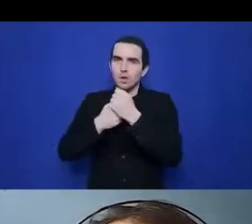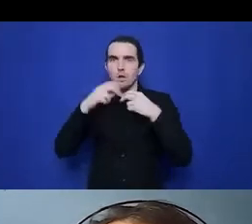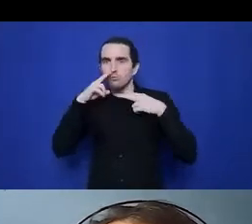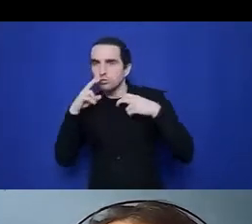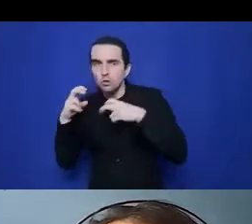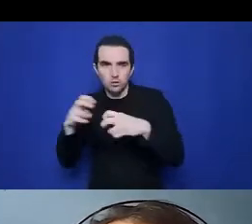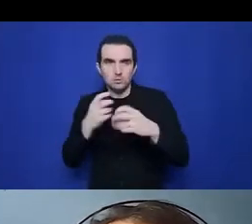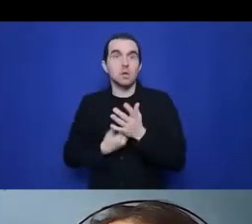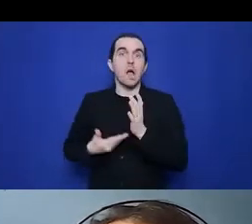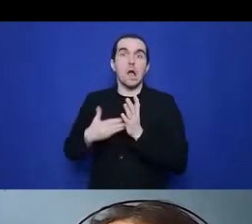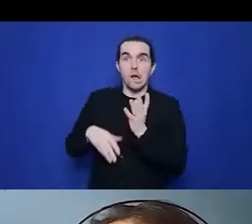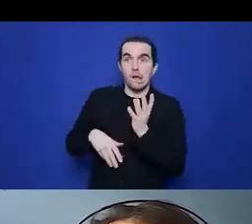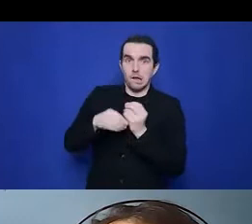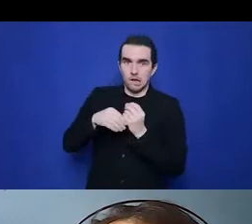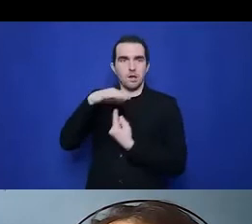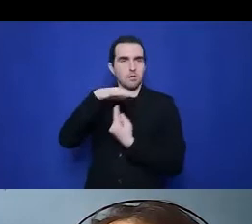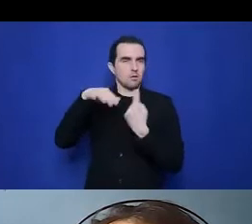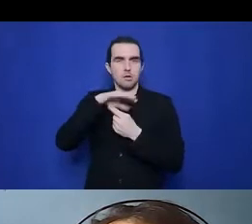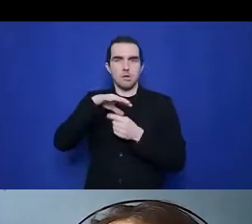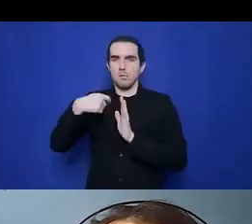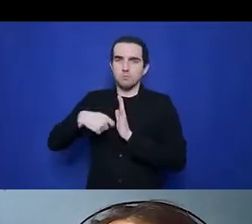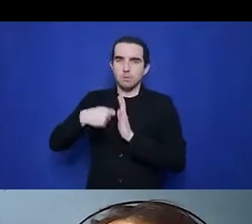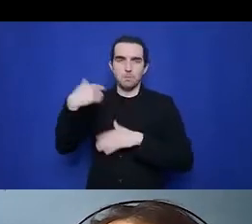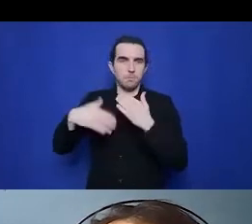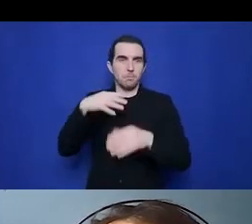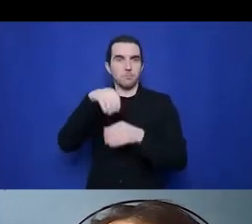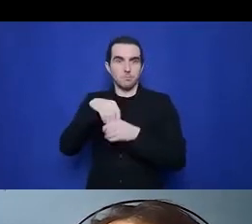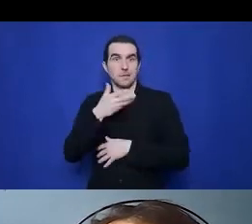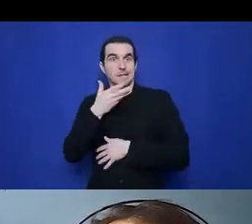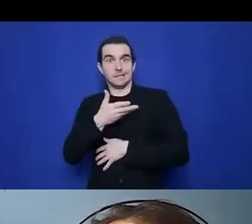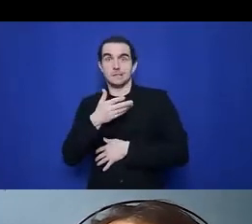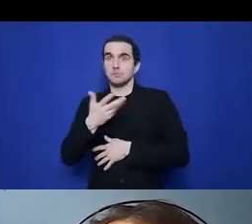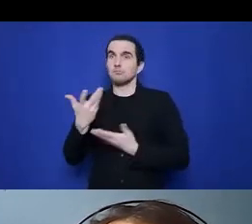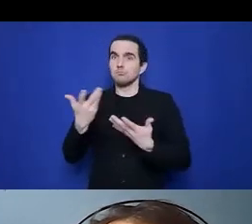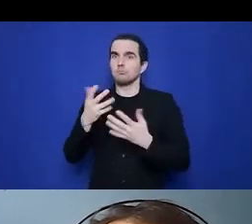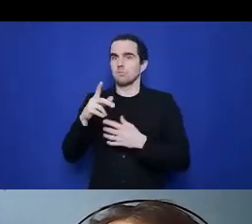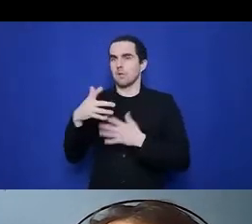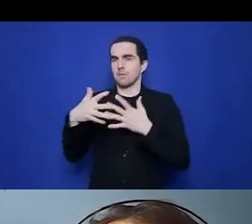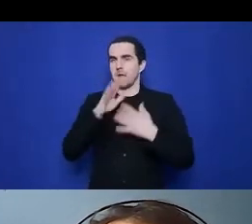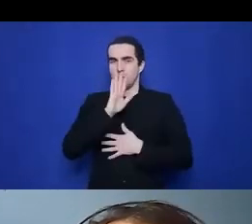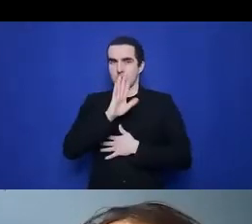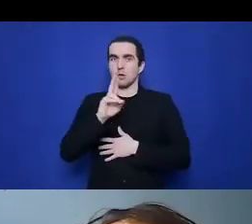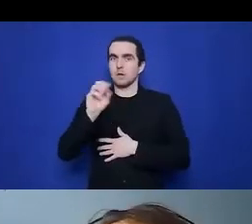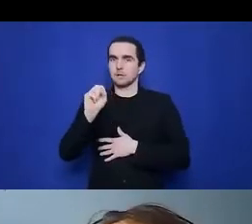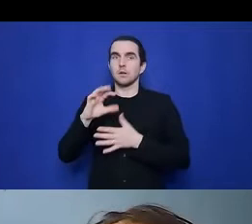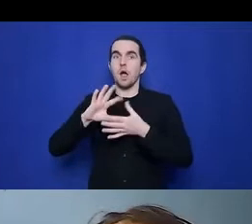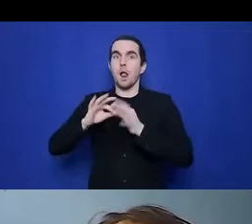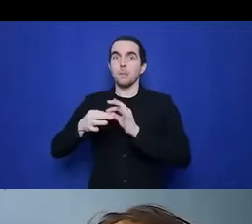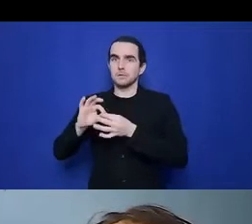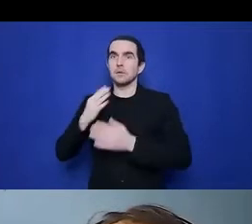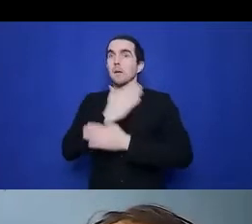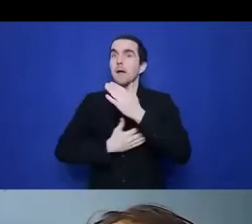for US athletes, as well as competitive opportunities for international teams and athletes with physical